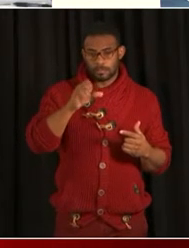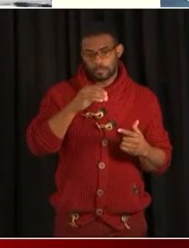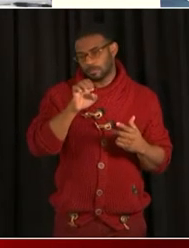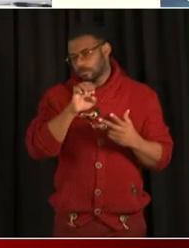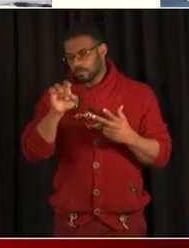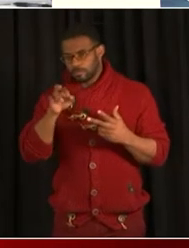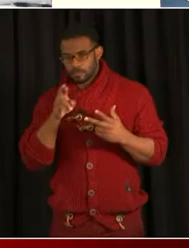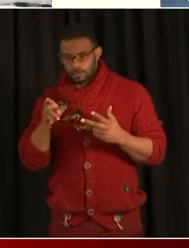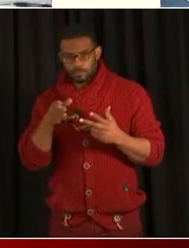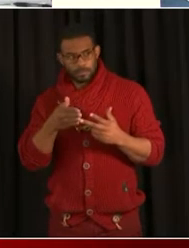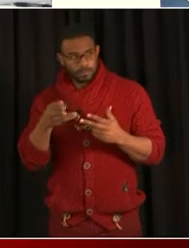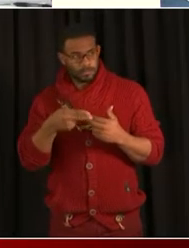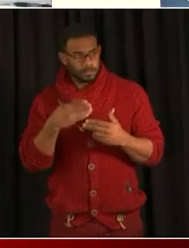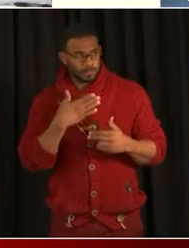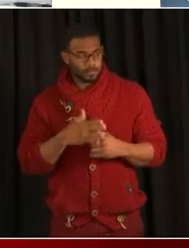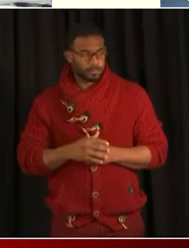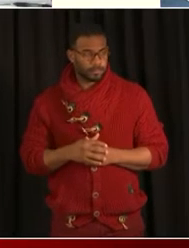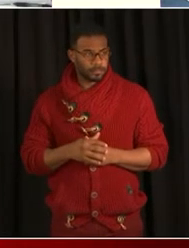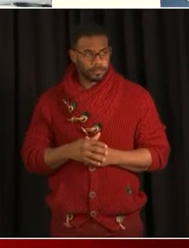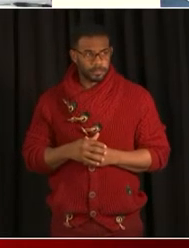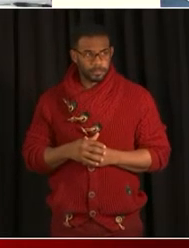the river. Next slide, please.